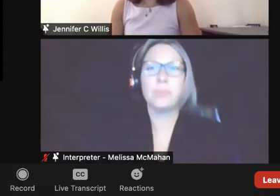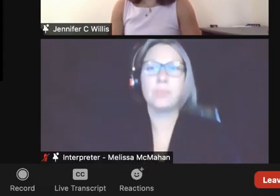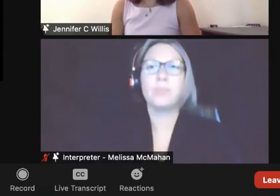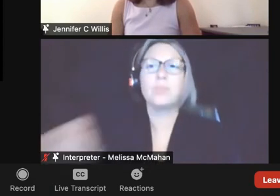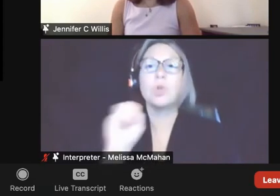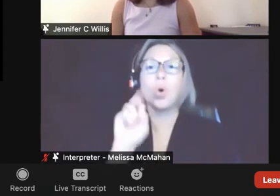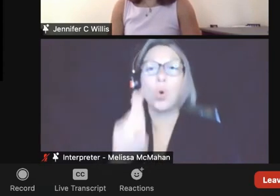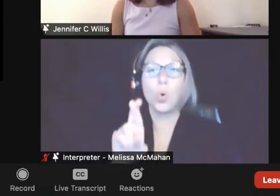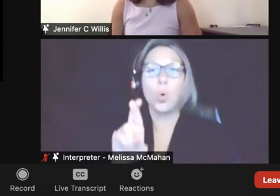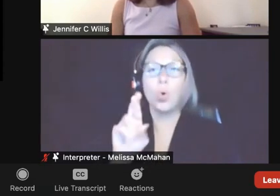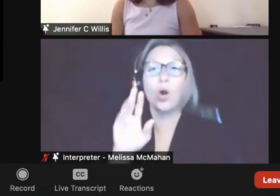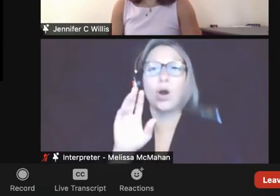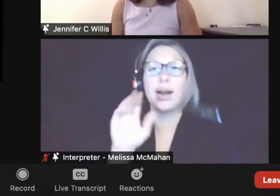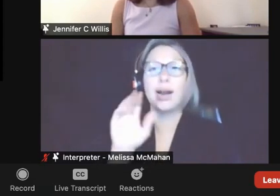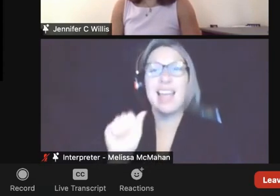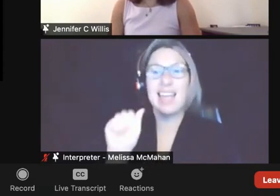disorder,